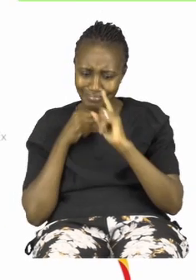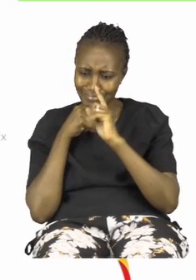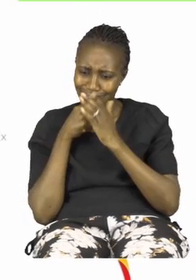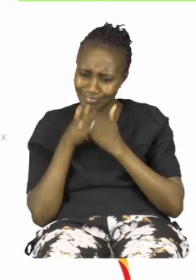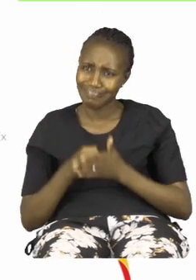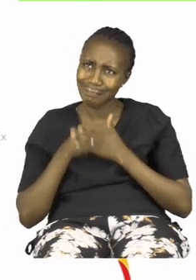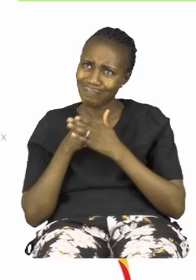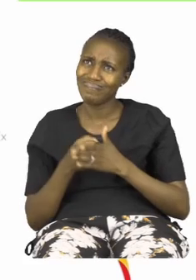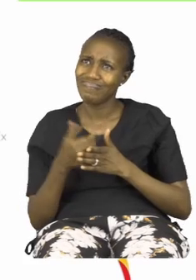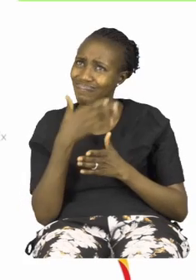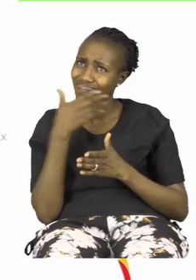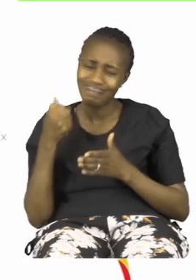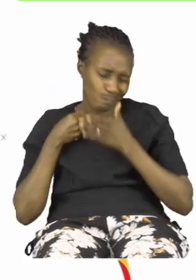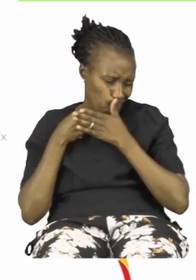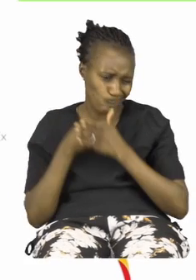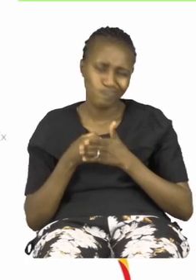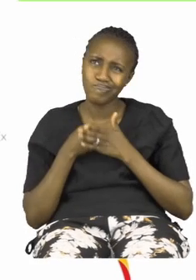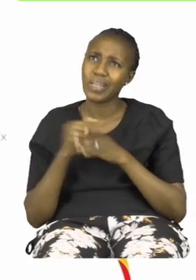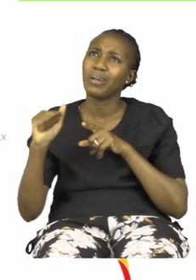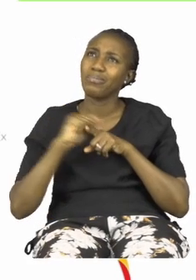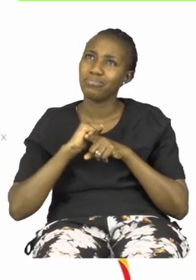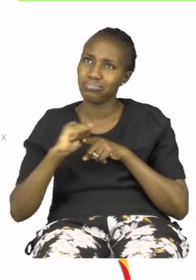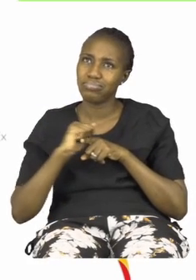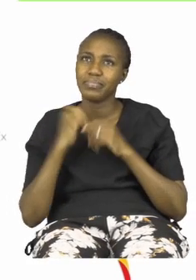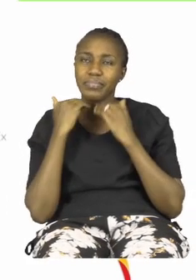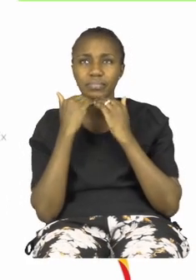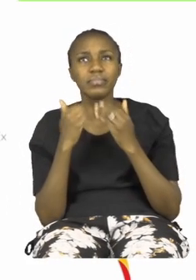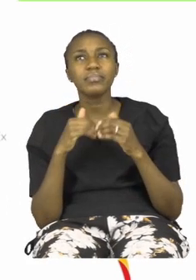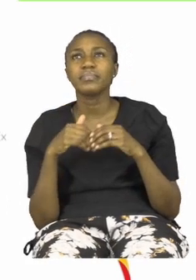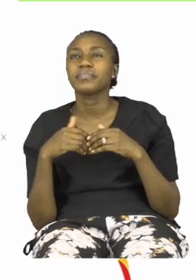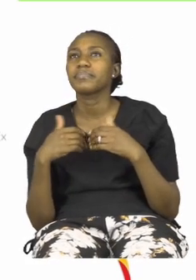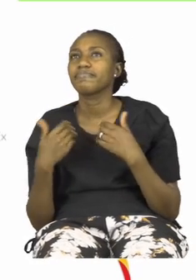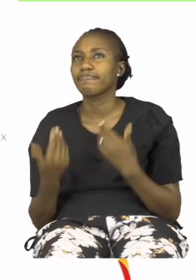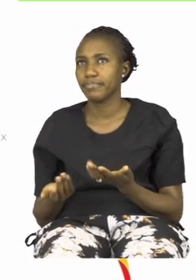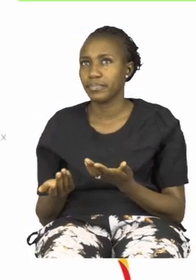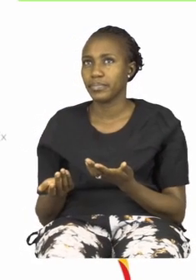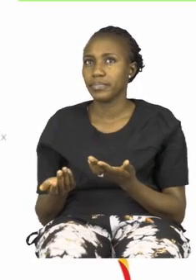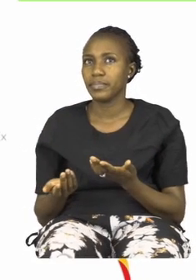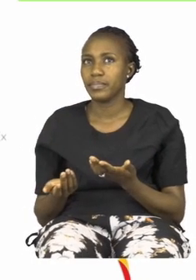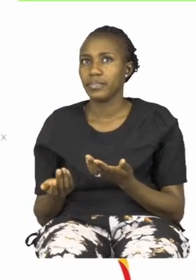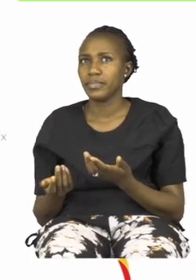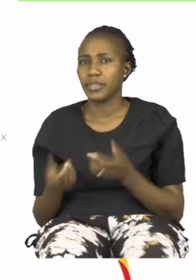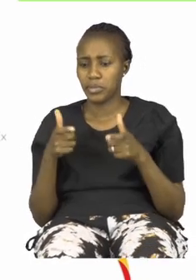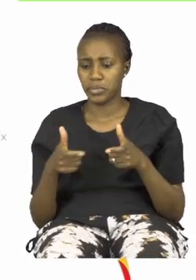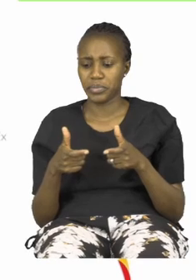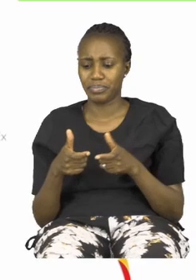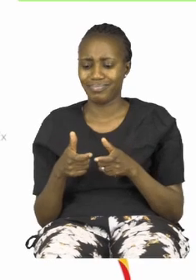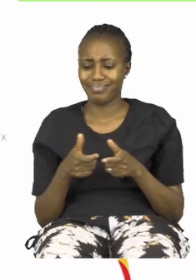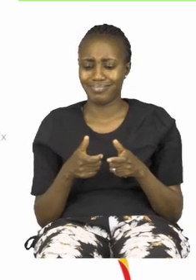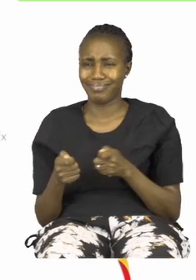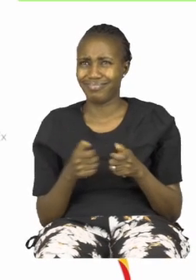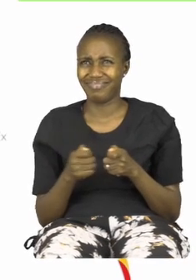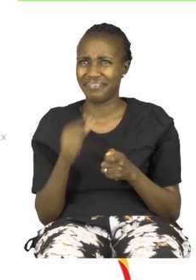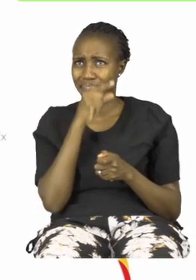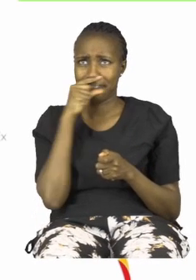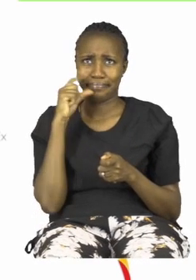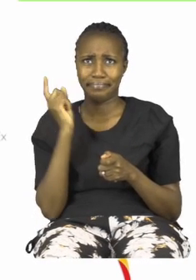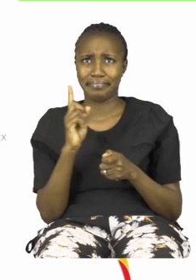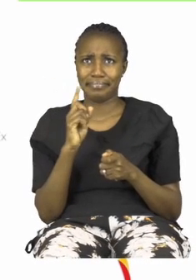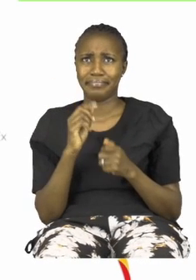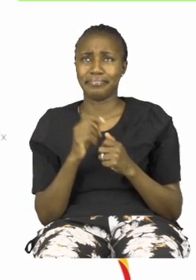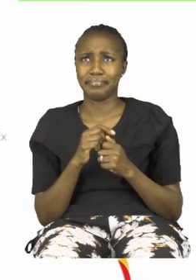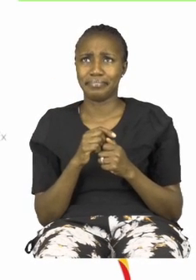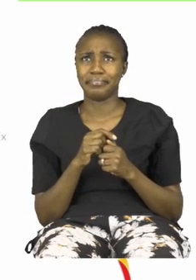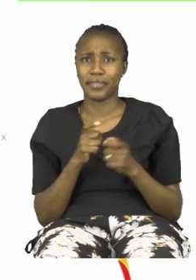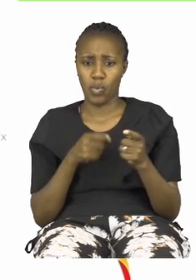and practice. Yeah. Now, what do you call that thing that you handle? Is the stimulator, the control? The controller, yeah.